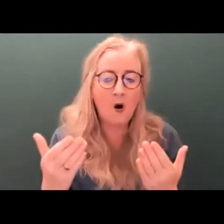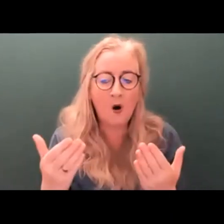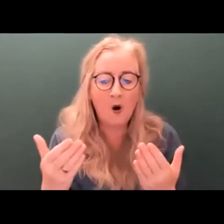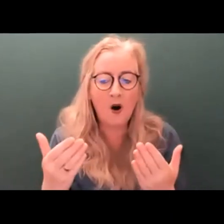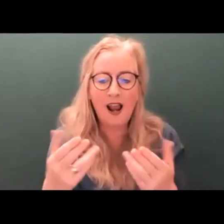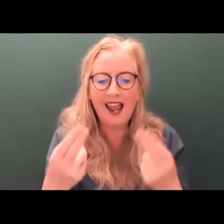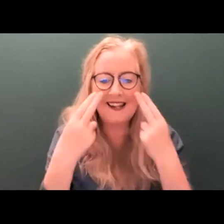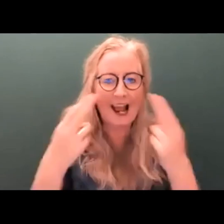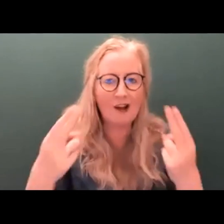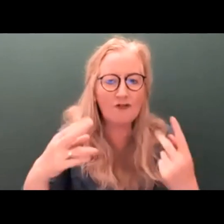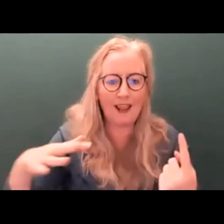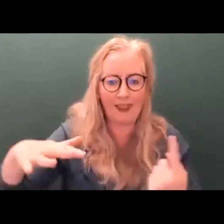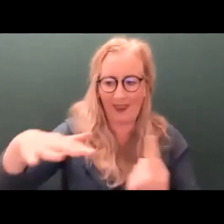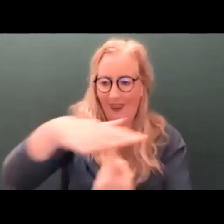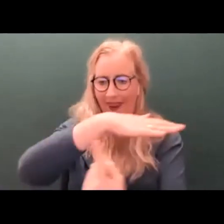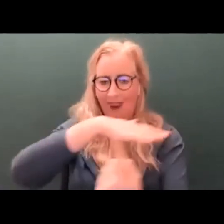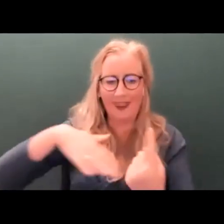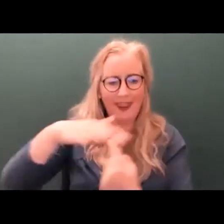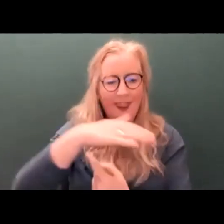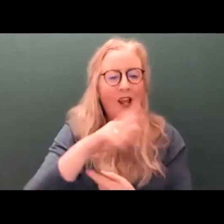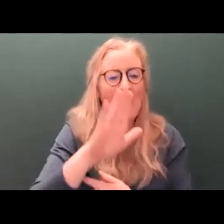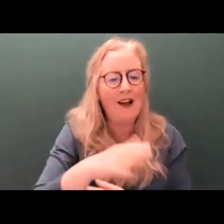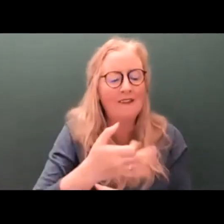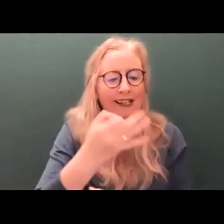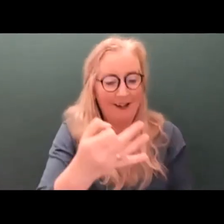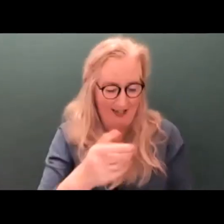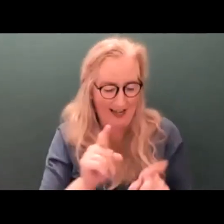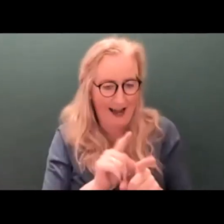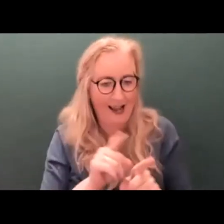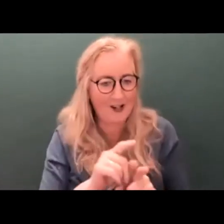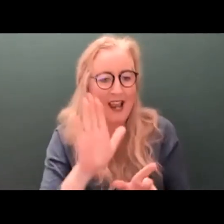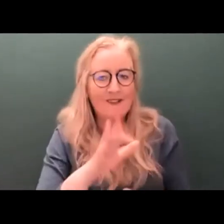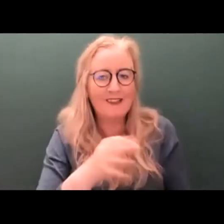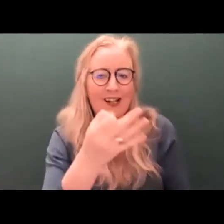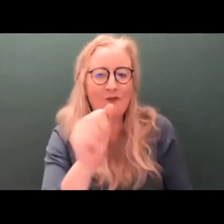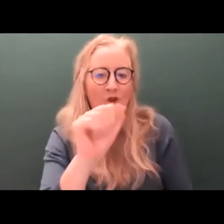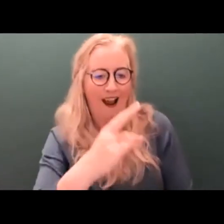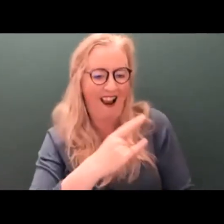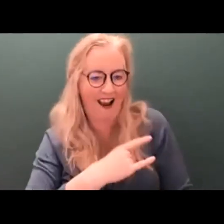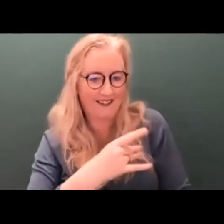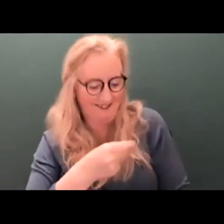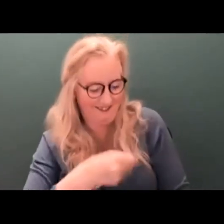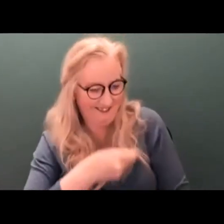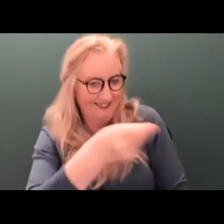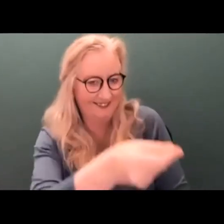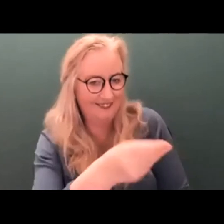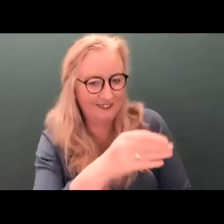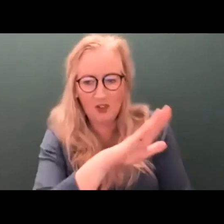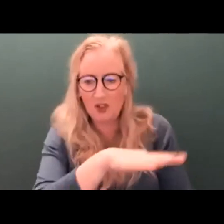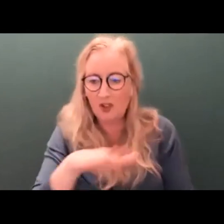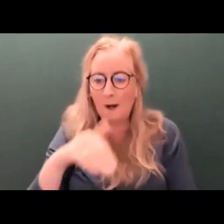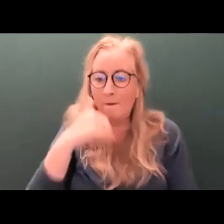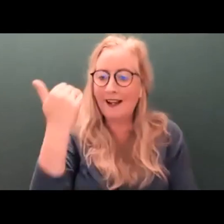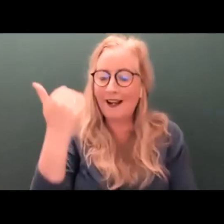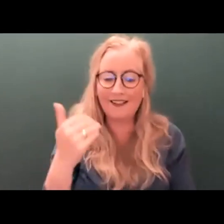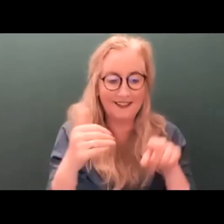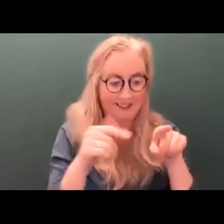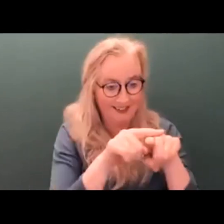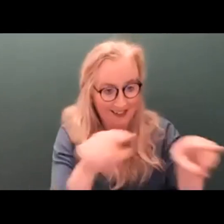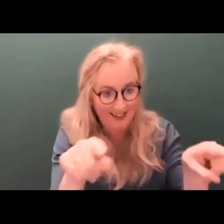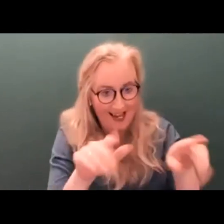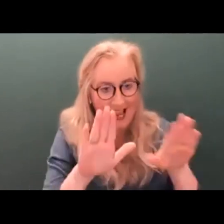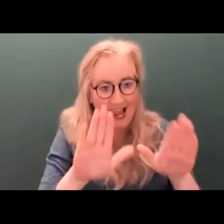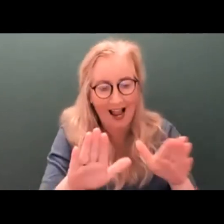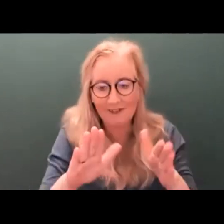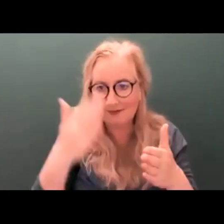natural environment, you have to give a piece of your heart to your children. Because the interpreter has to be able to